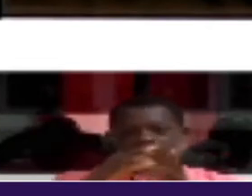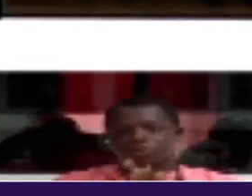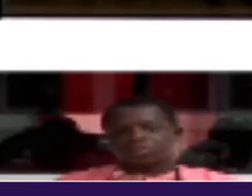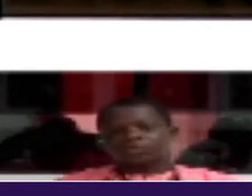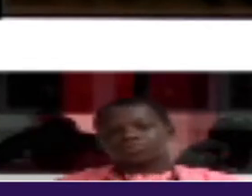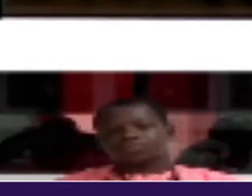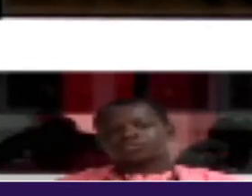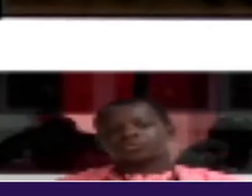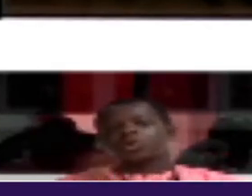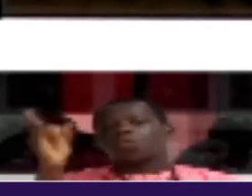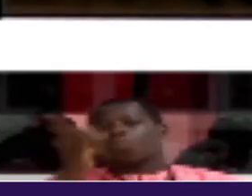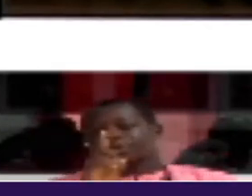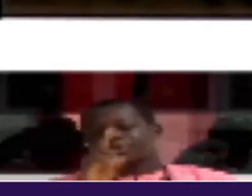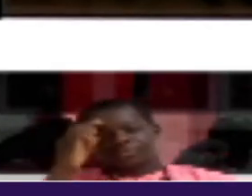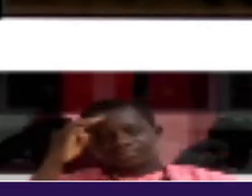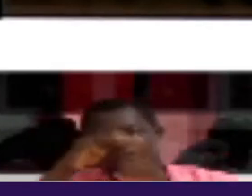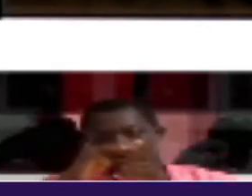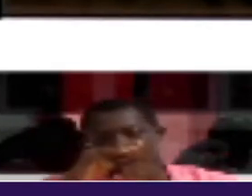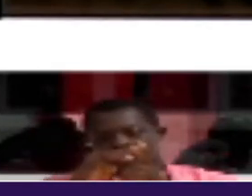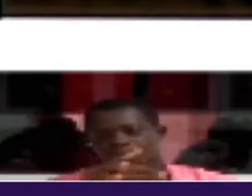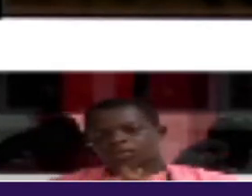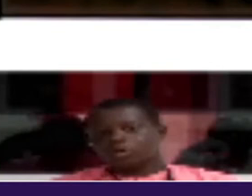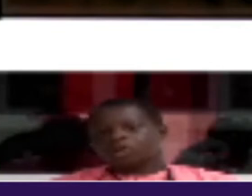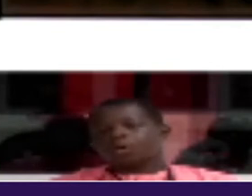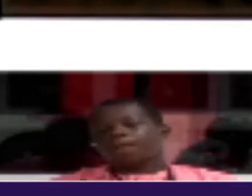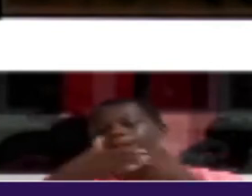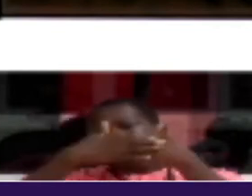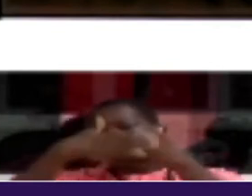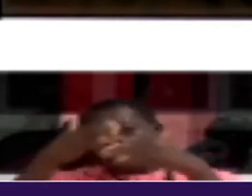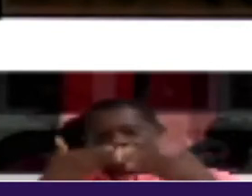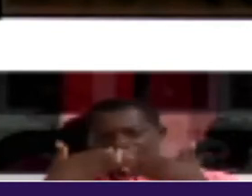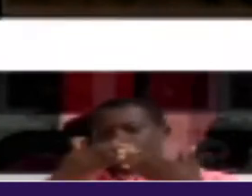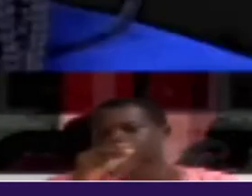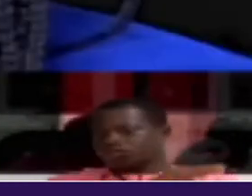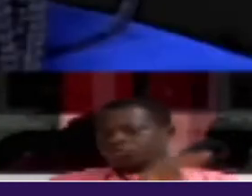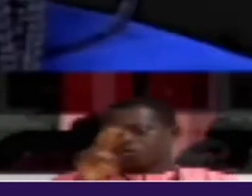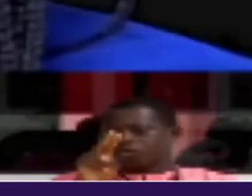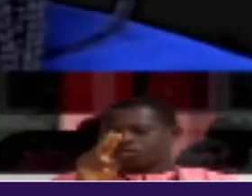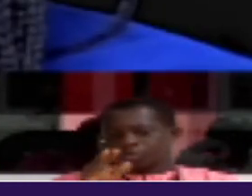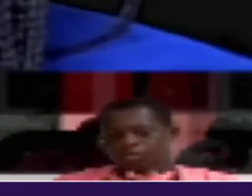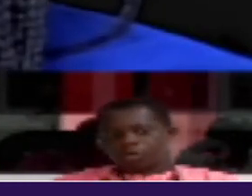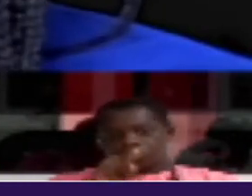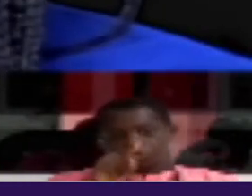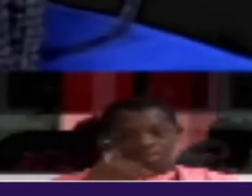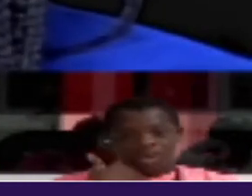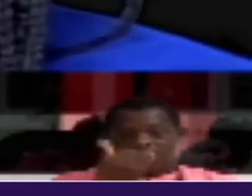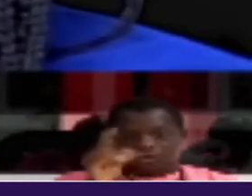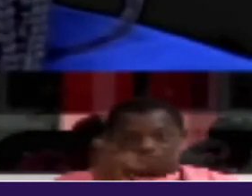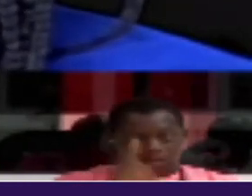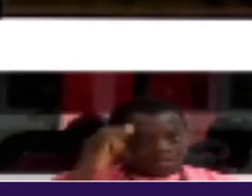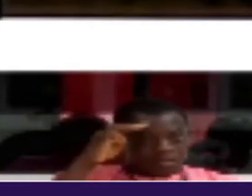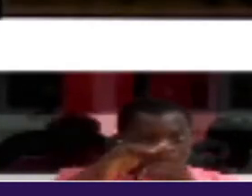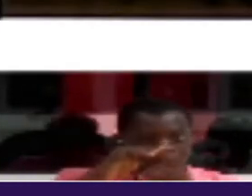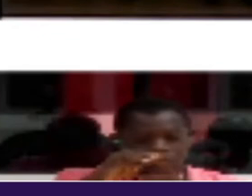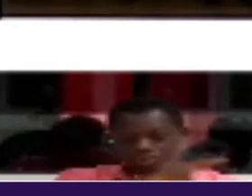Huh? No. What was the mission? He don't come into details. Did you ask him what mission? No, I